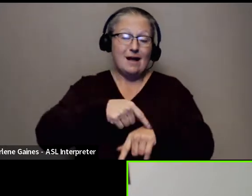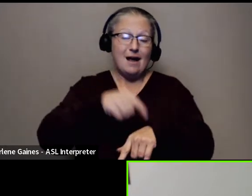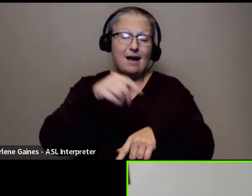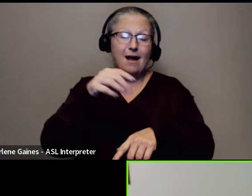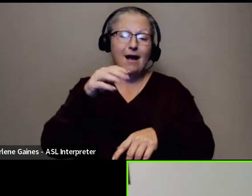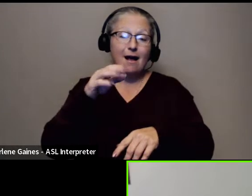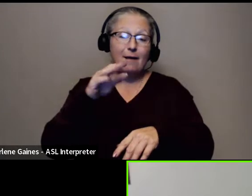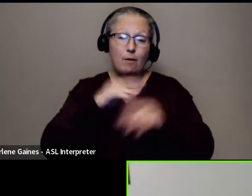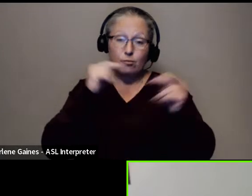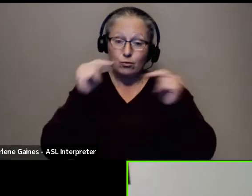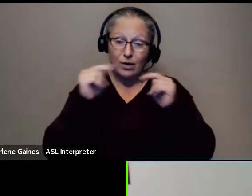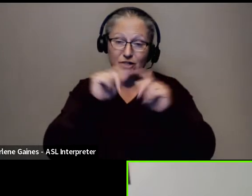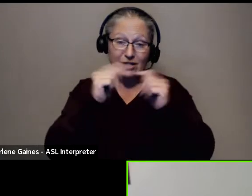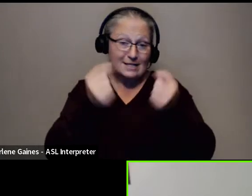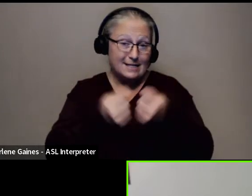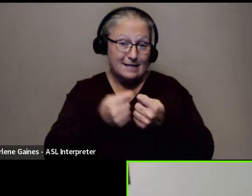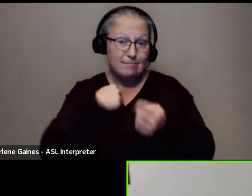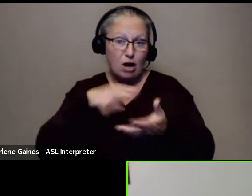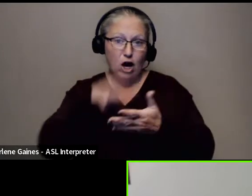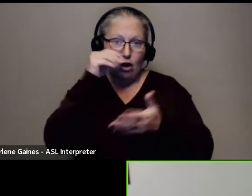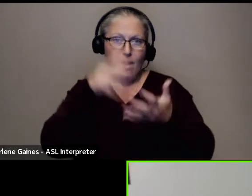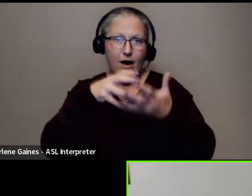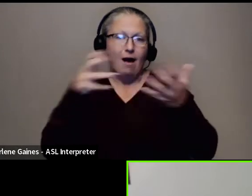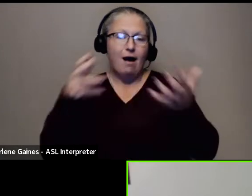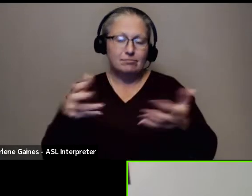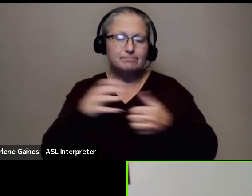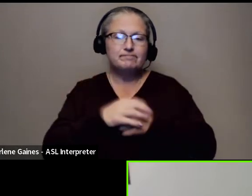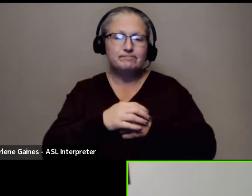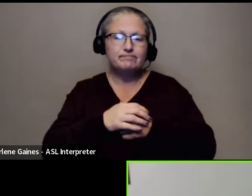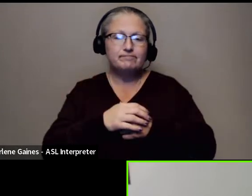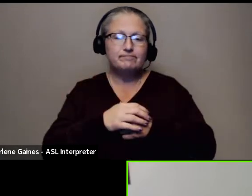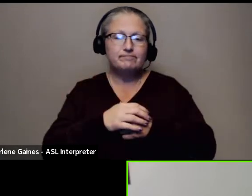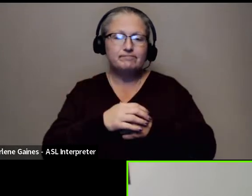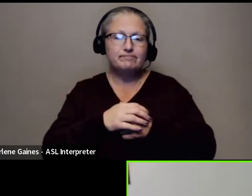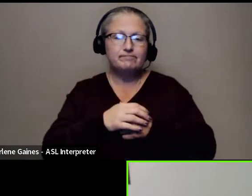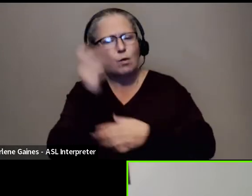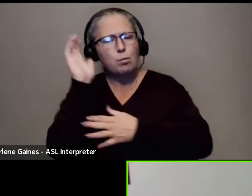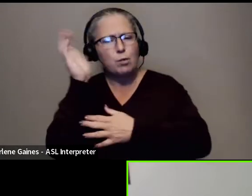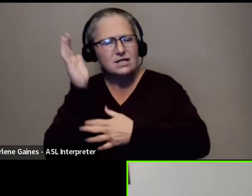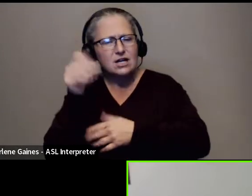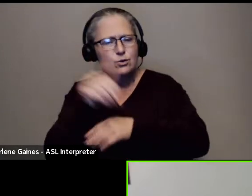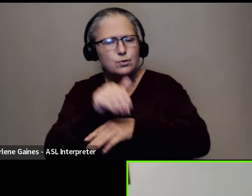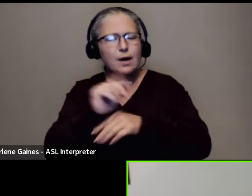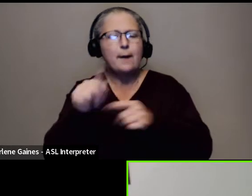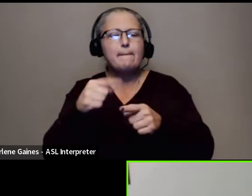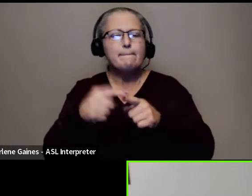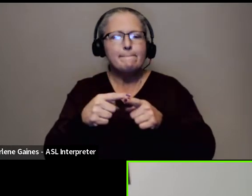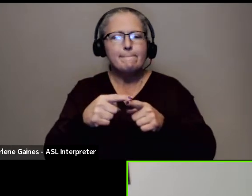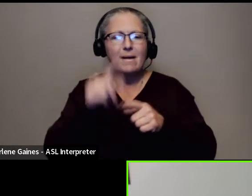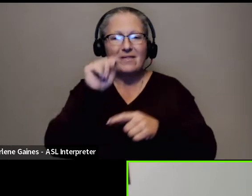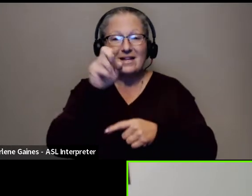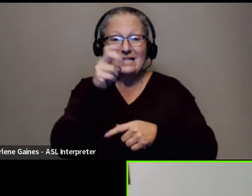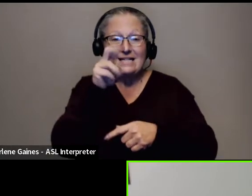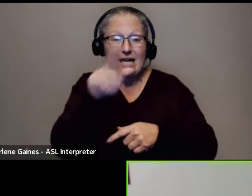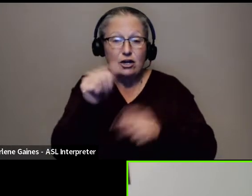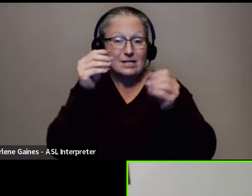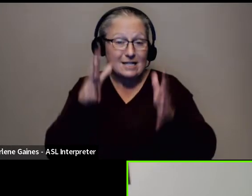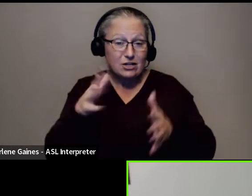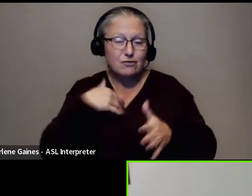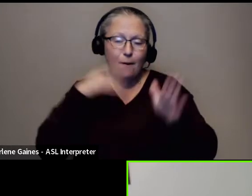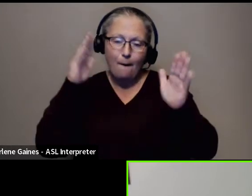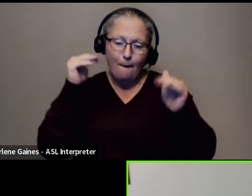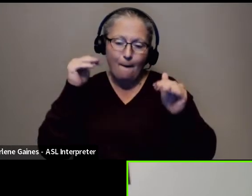the negotiation team, and I learned a lot. After watching the presentation this evening about the tenured teachers, I'm